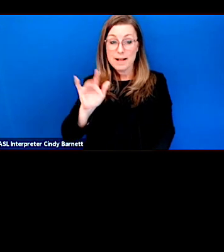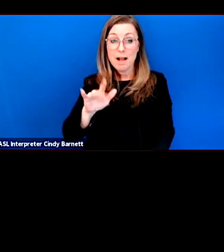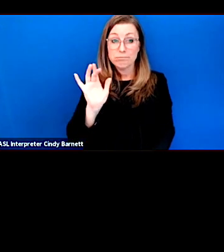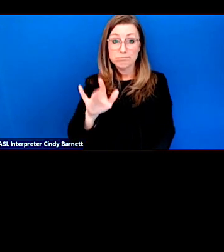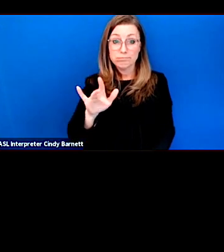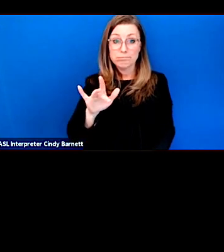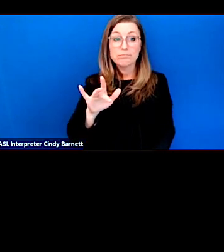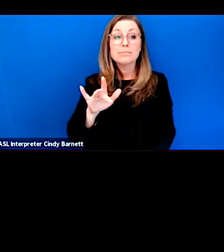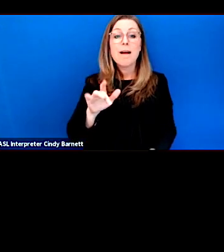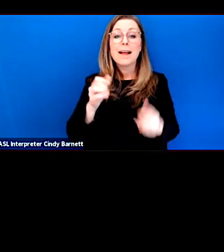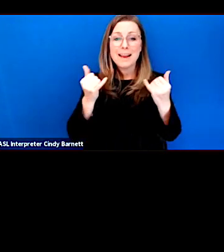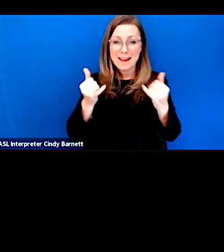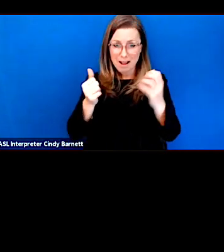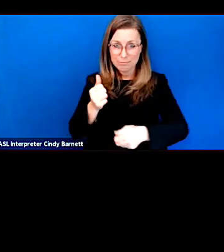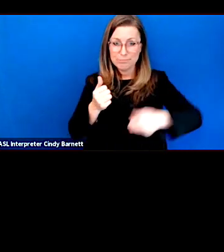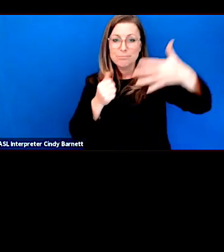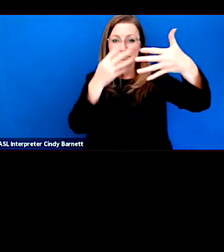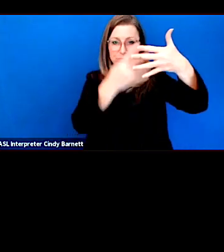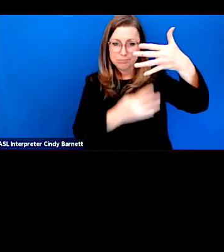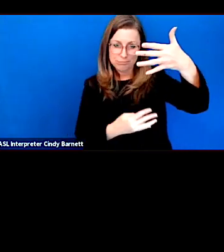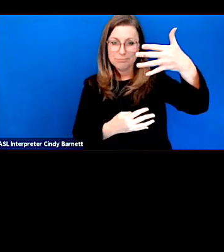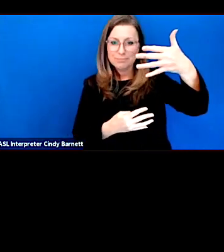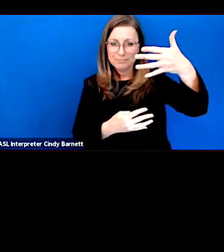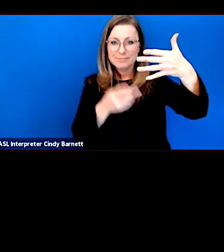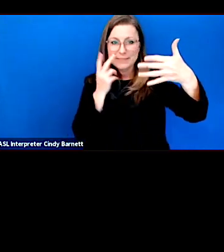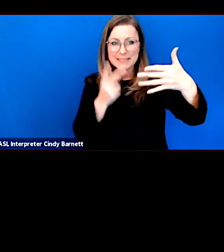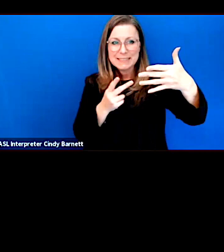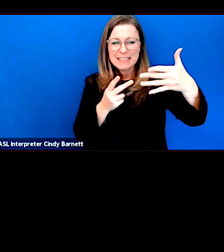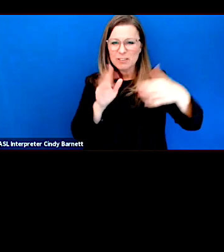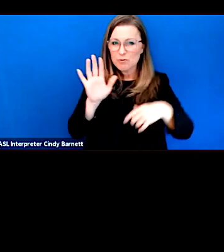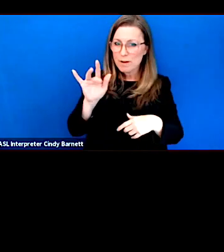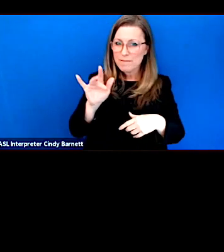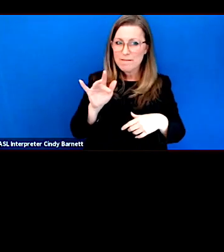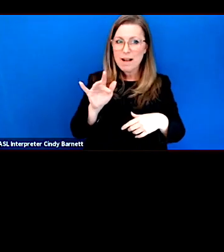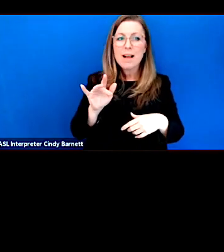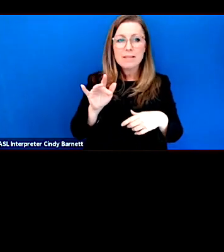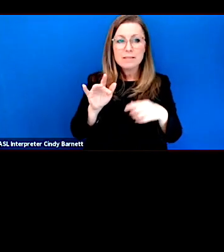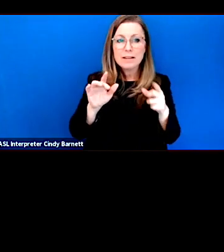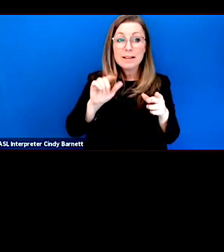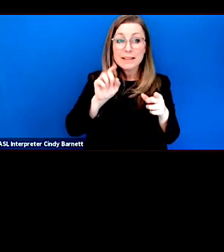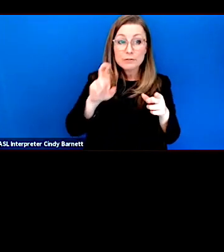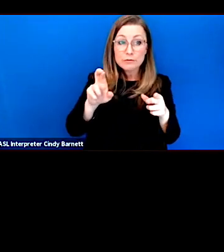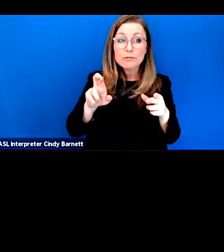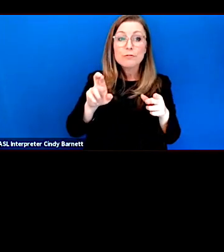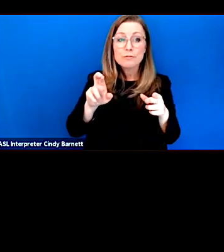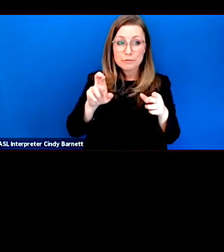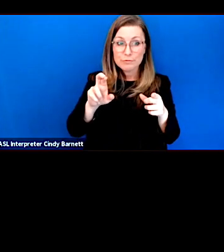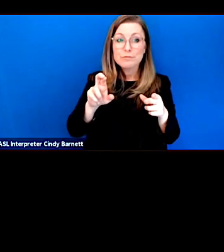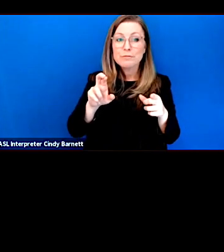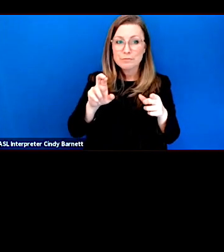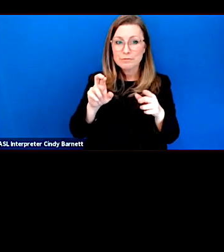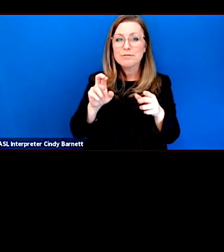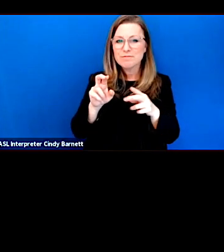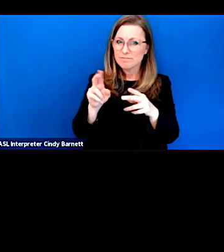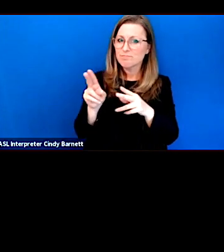that have cited Litzler and Samuelson census publication in 2013. And you're going to see